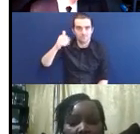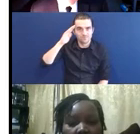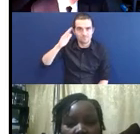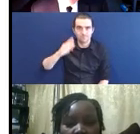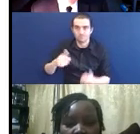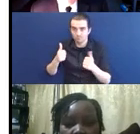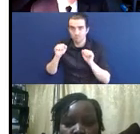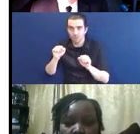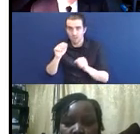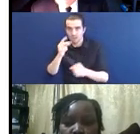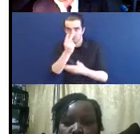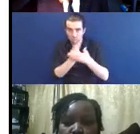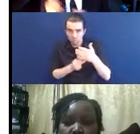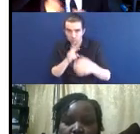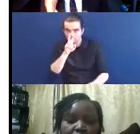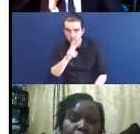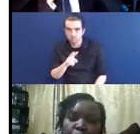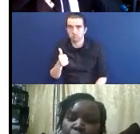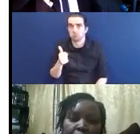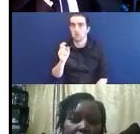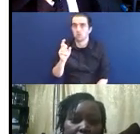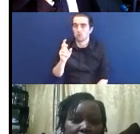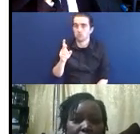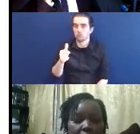don'ts by the South African Human Rights Commission Advice for